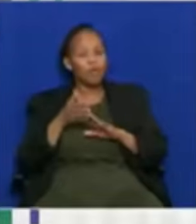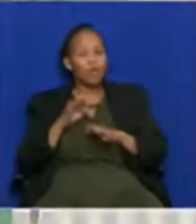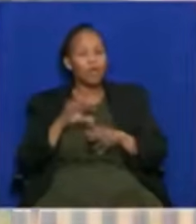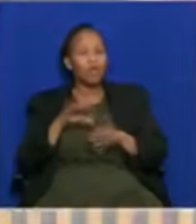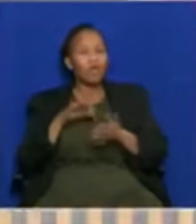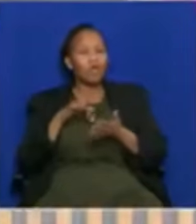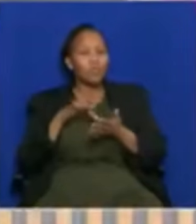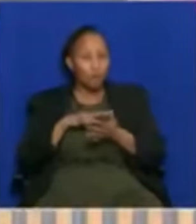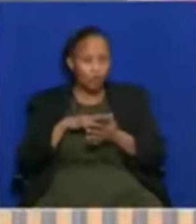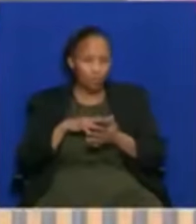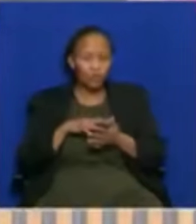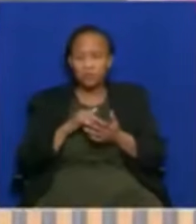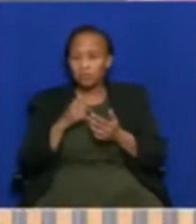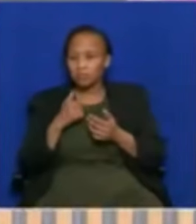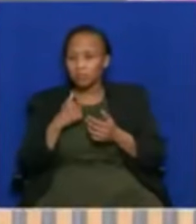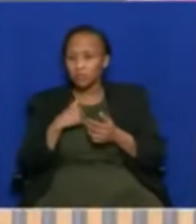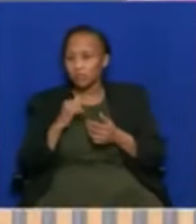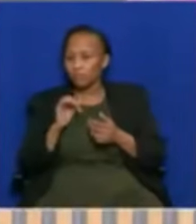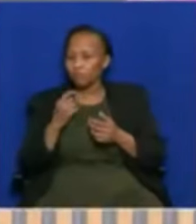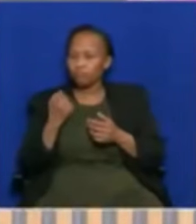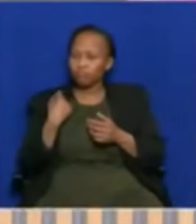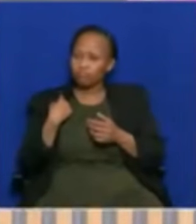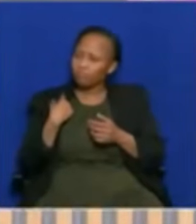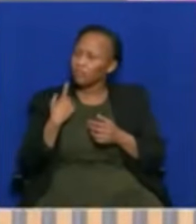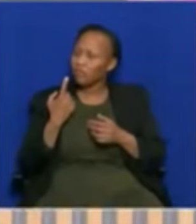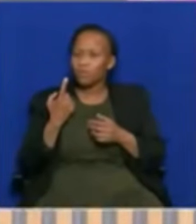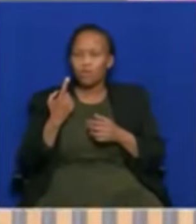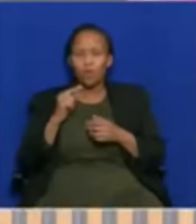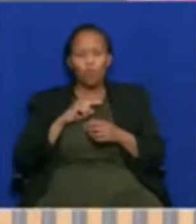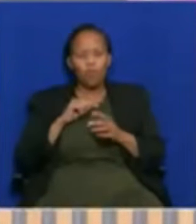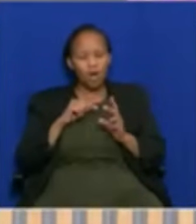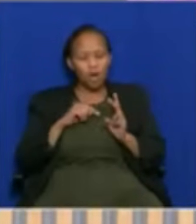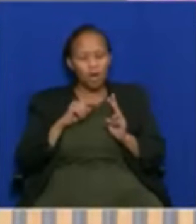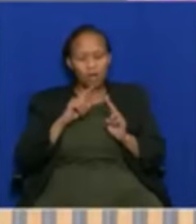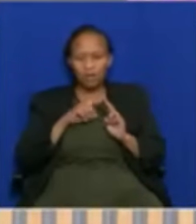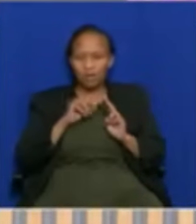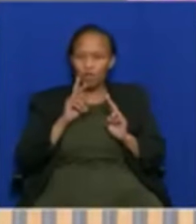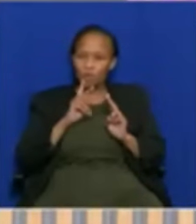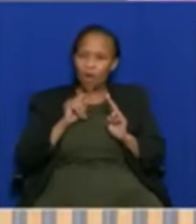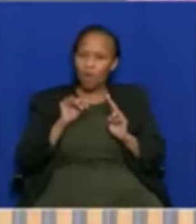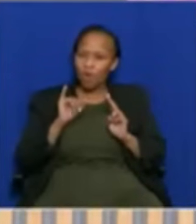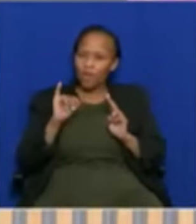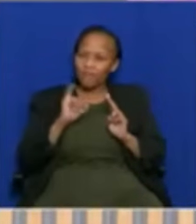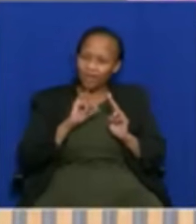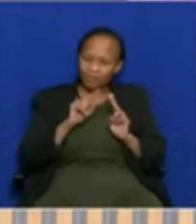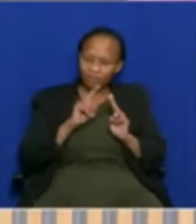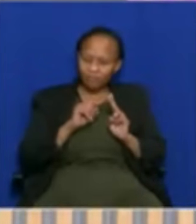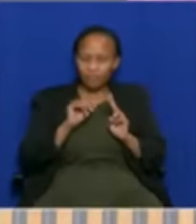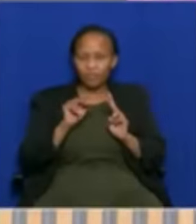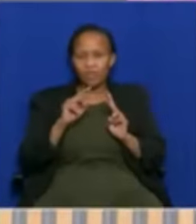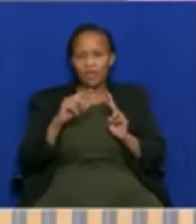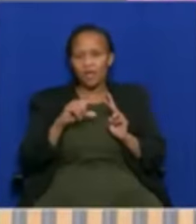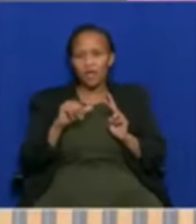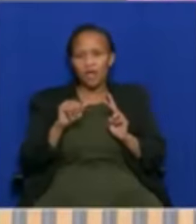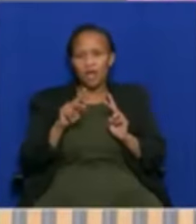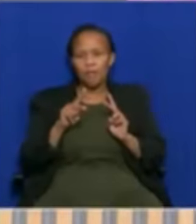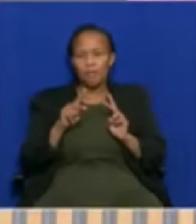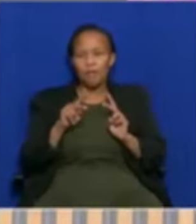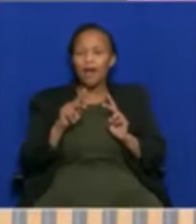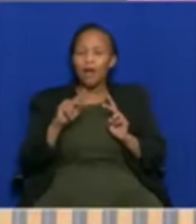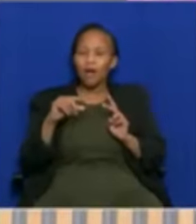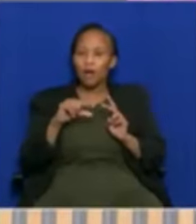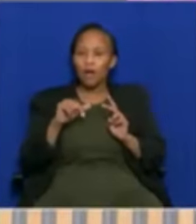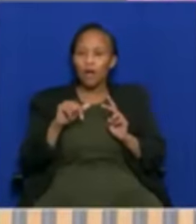why Khumalo invited Gabela and so on. I just want to know who of the two of